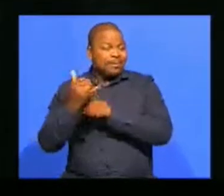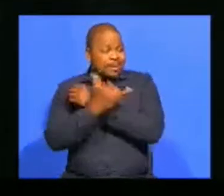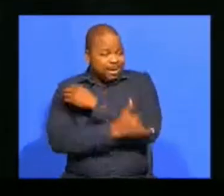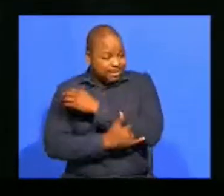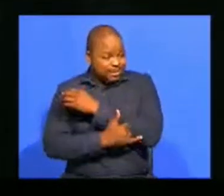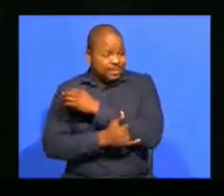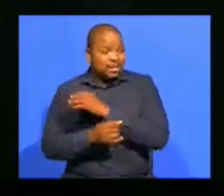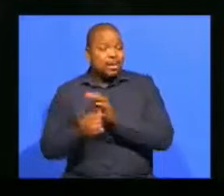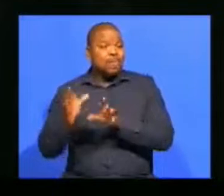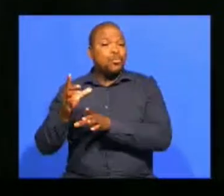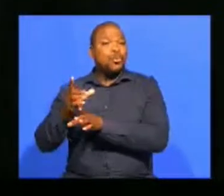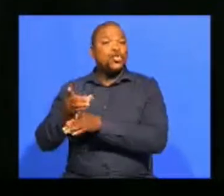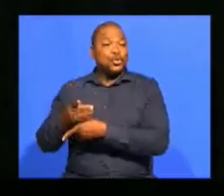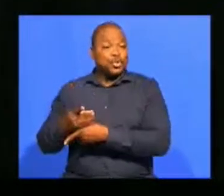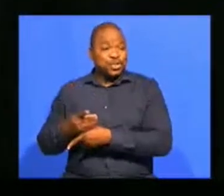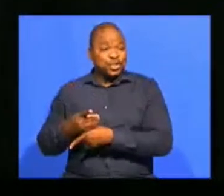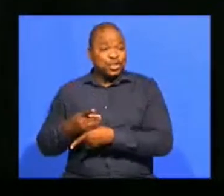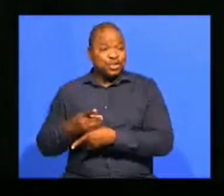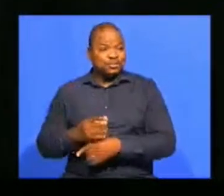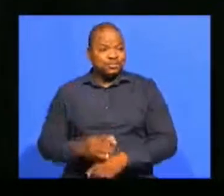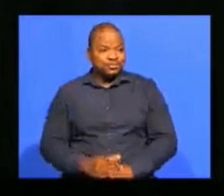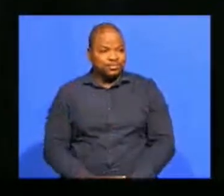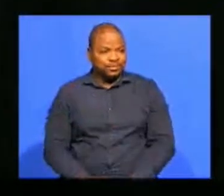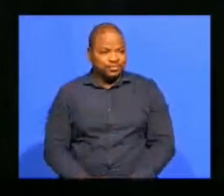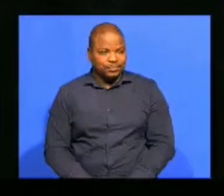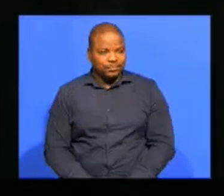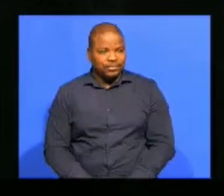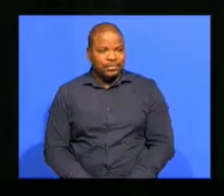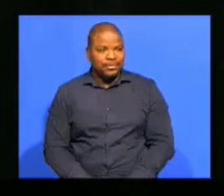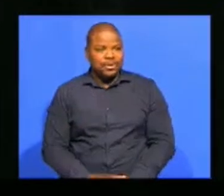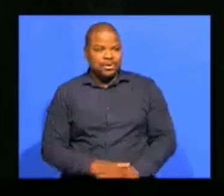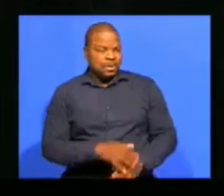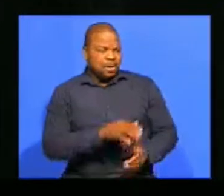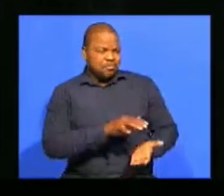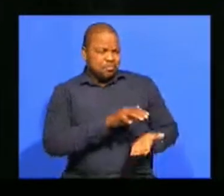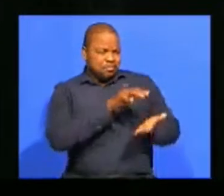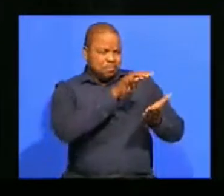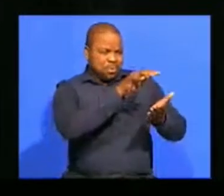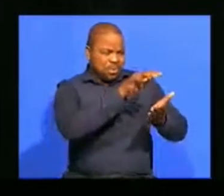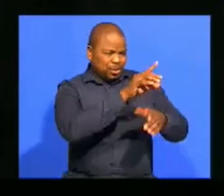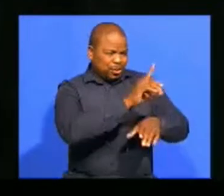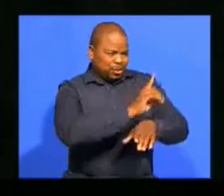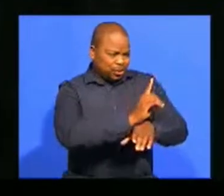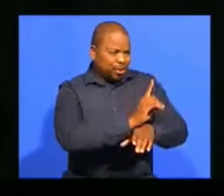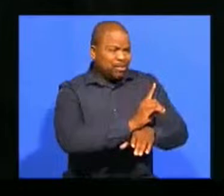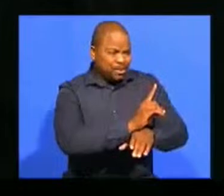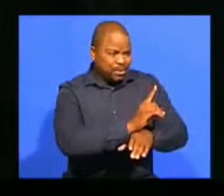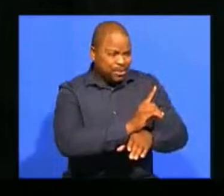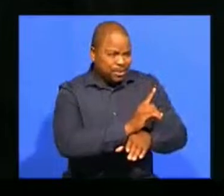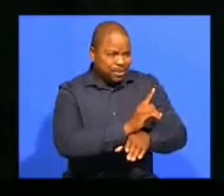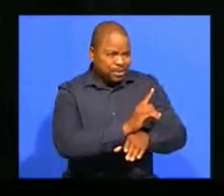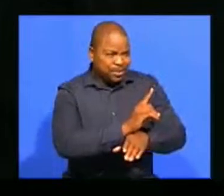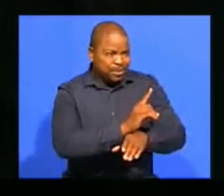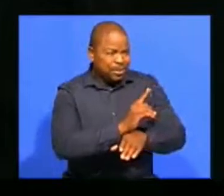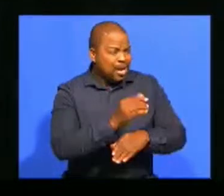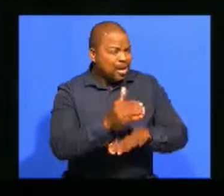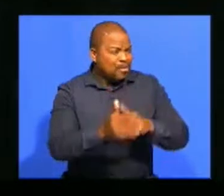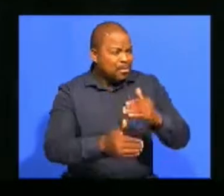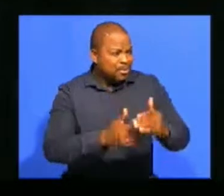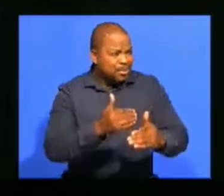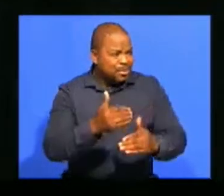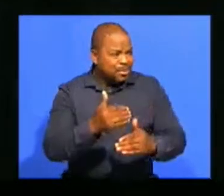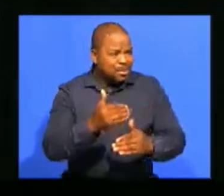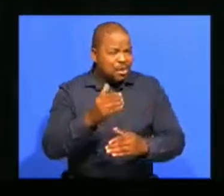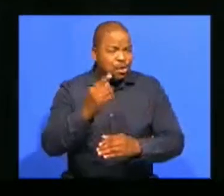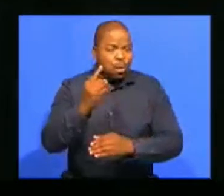diamond-producing countries, to submit their diamonds to being processed through a